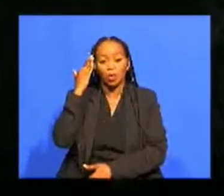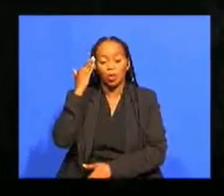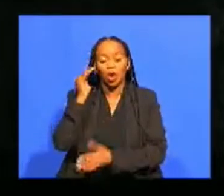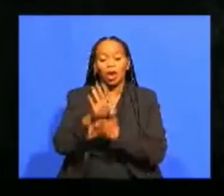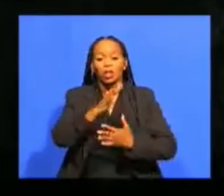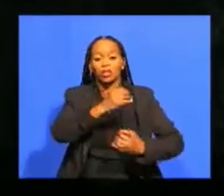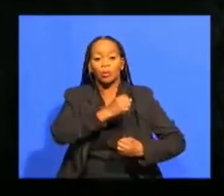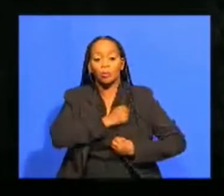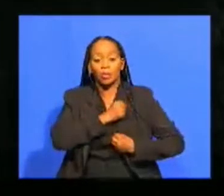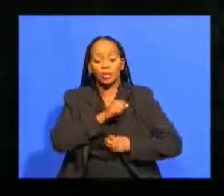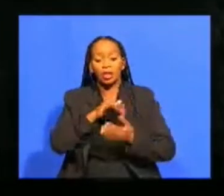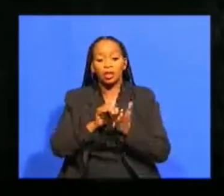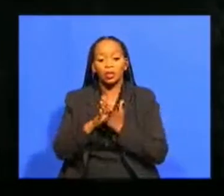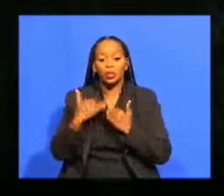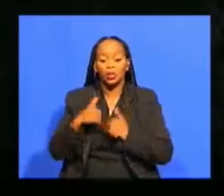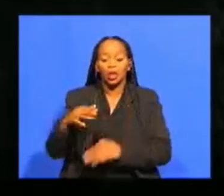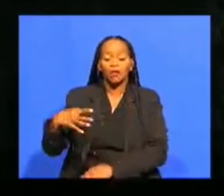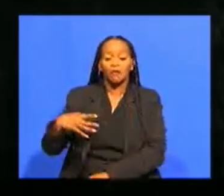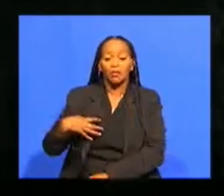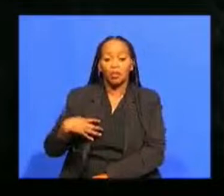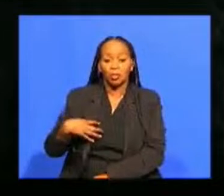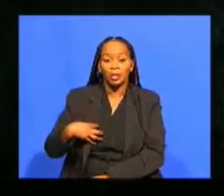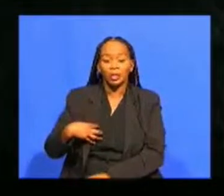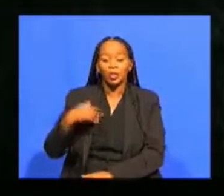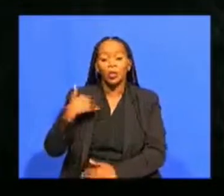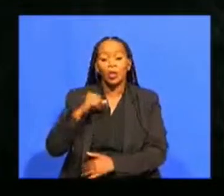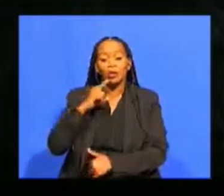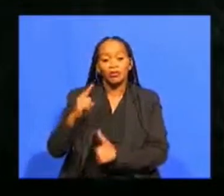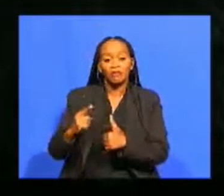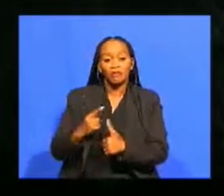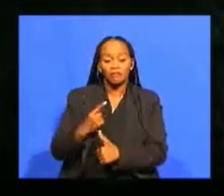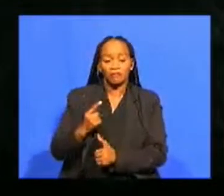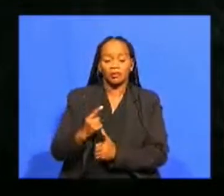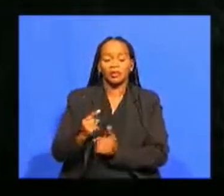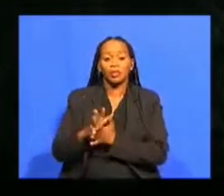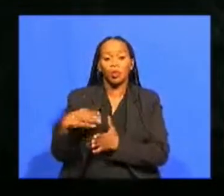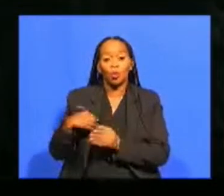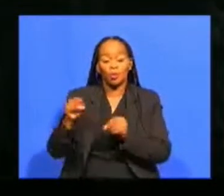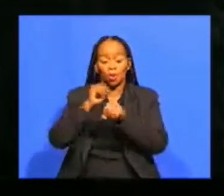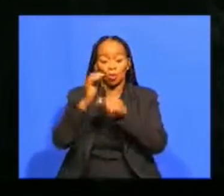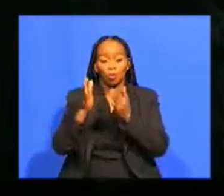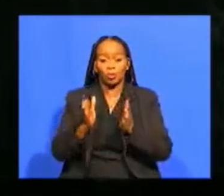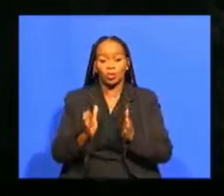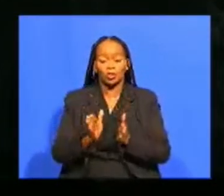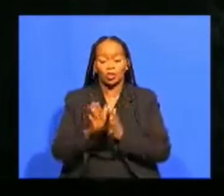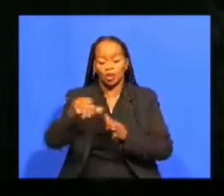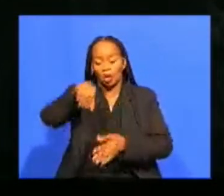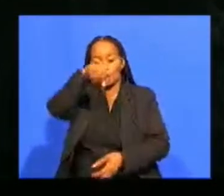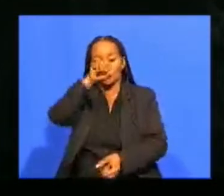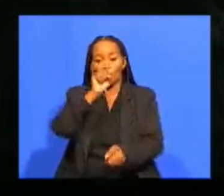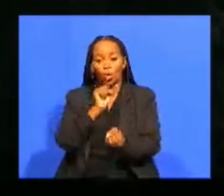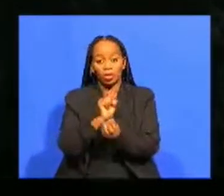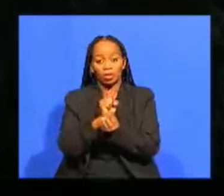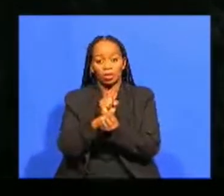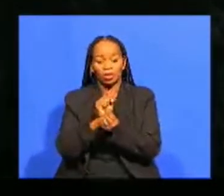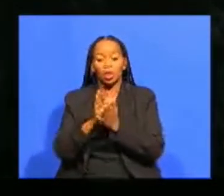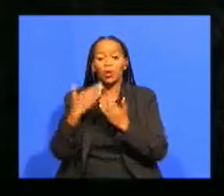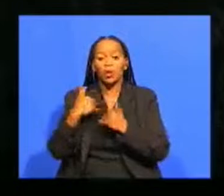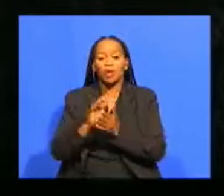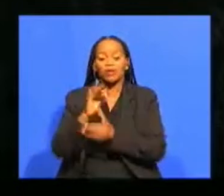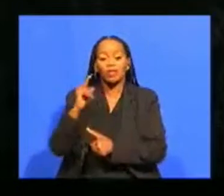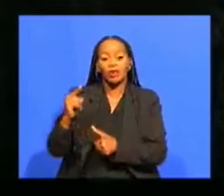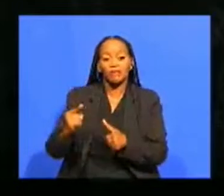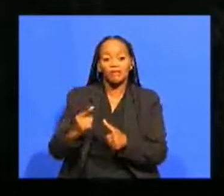military, we also have women. We have the first women commissioner of police. We had the first woman,